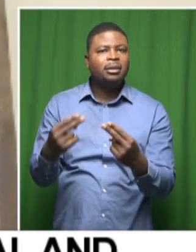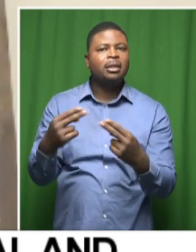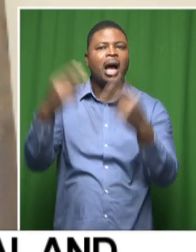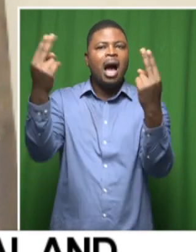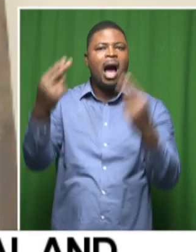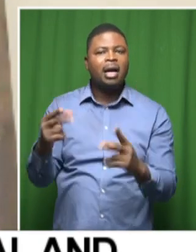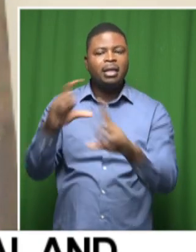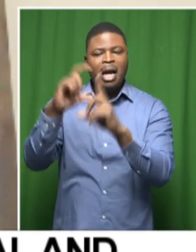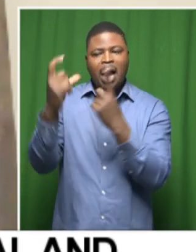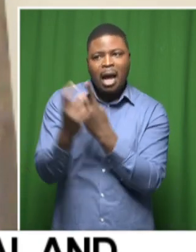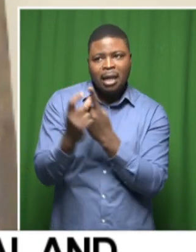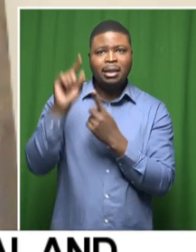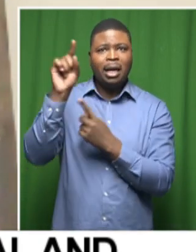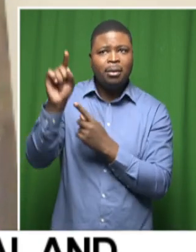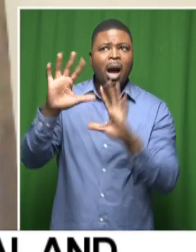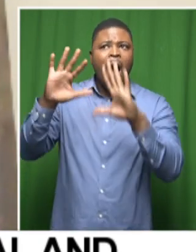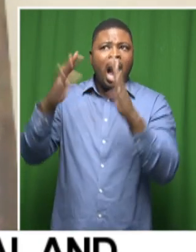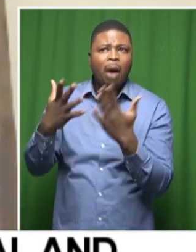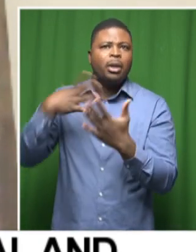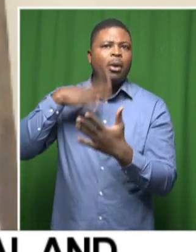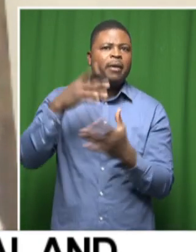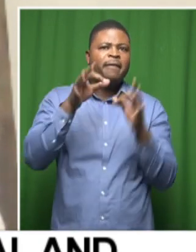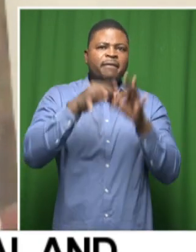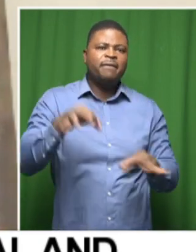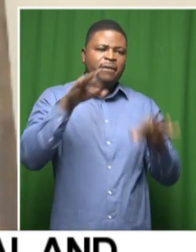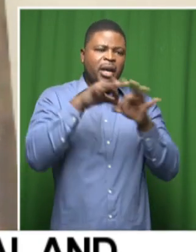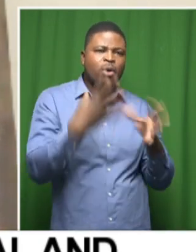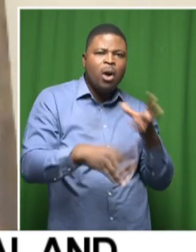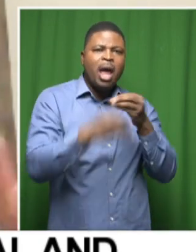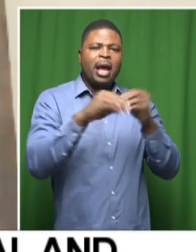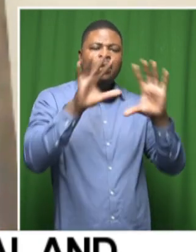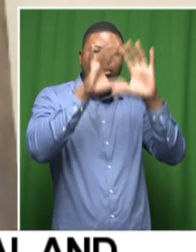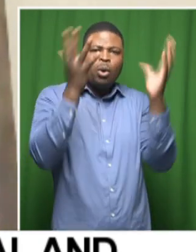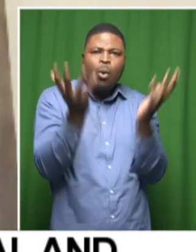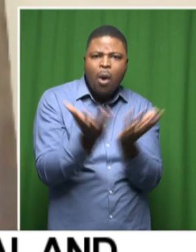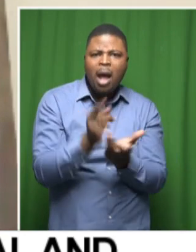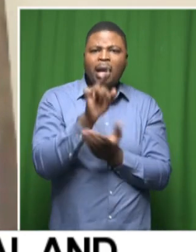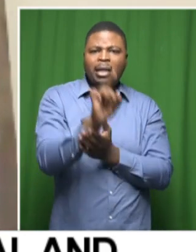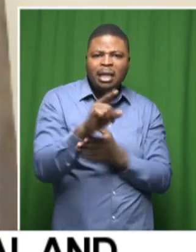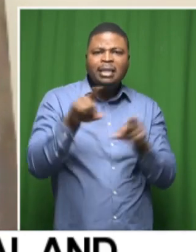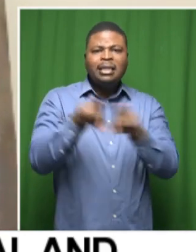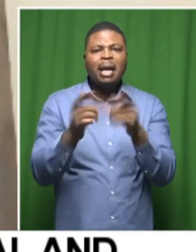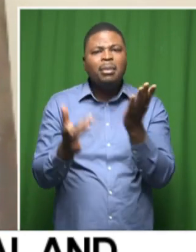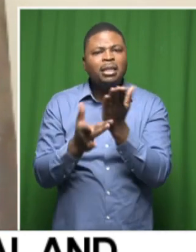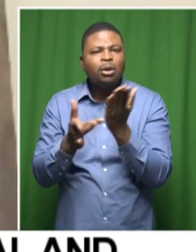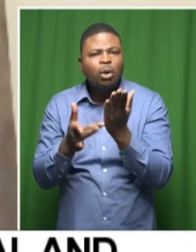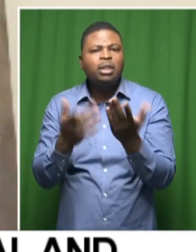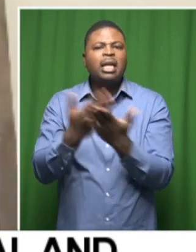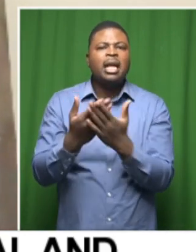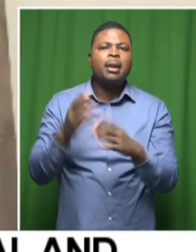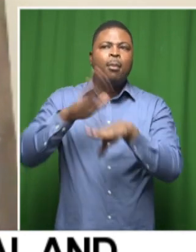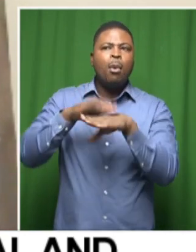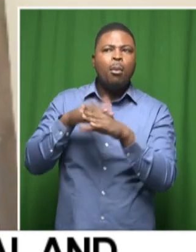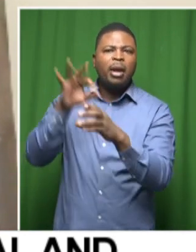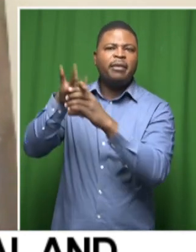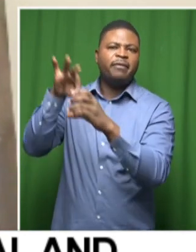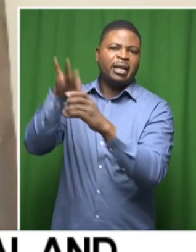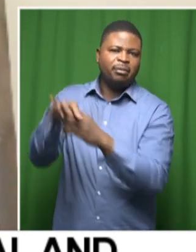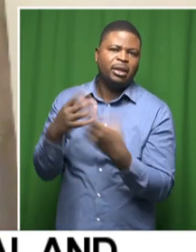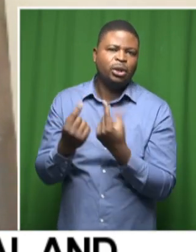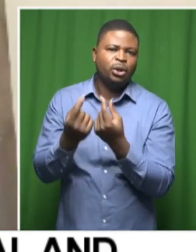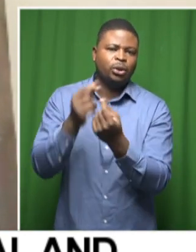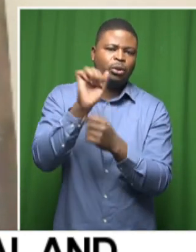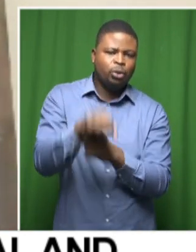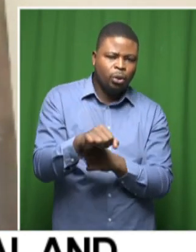to the world's agricultural production, the extent to which they want to make that efficient, and so technology and investment in that is